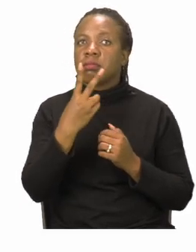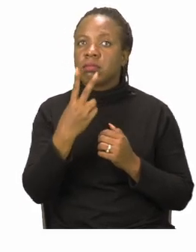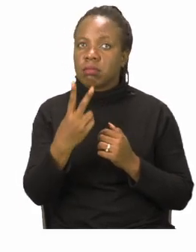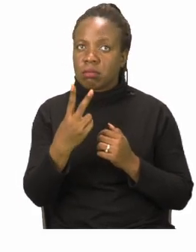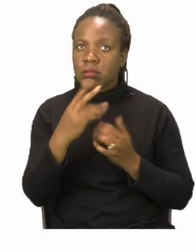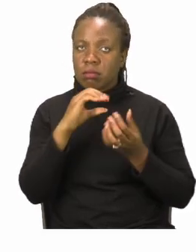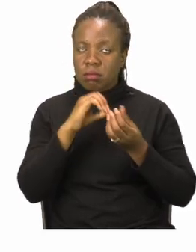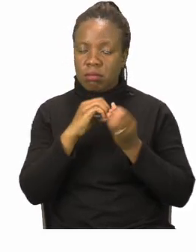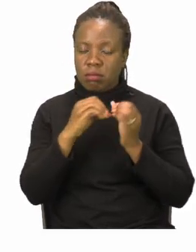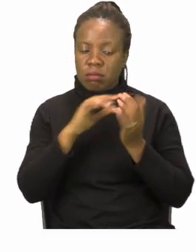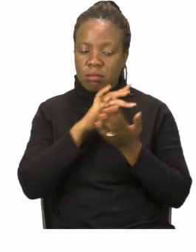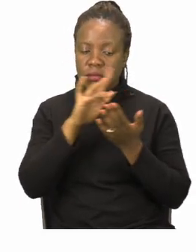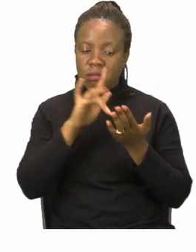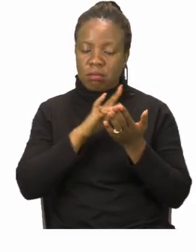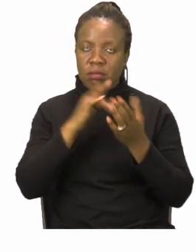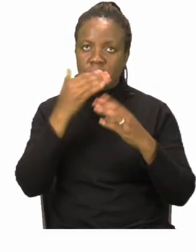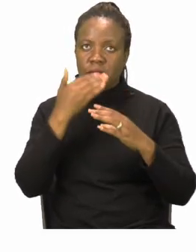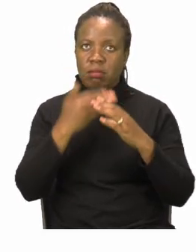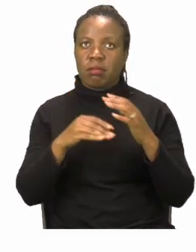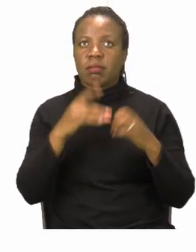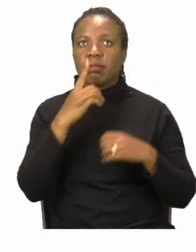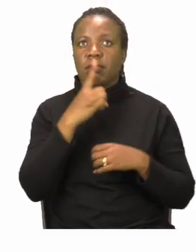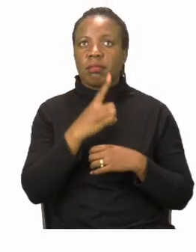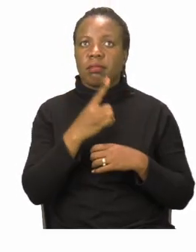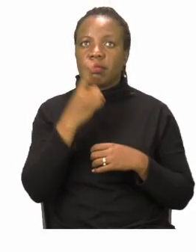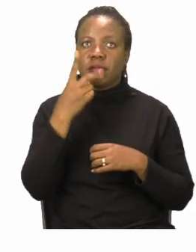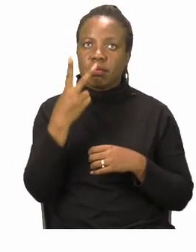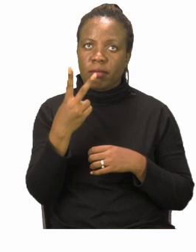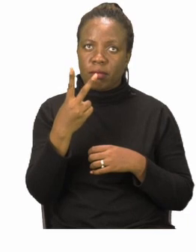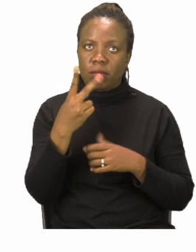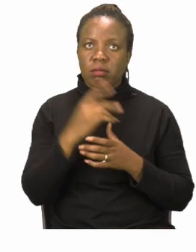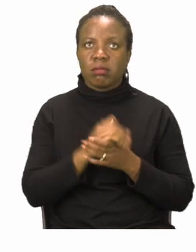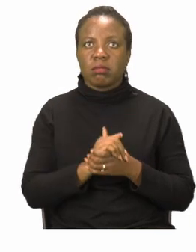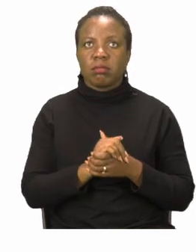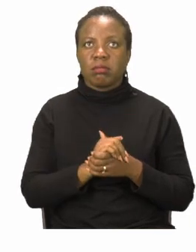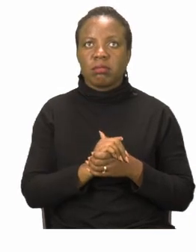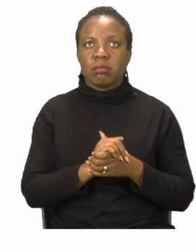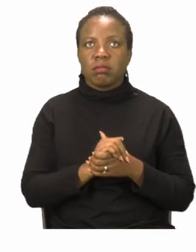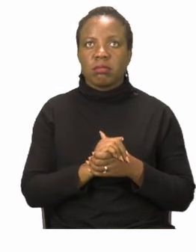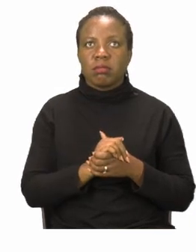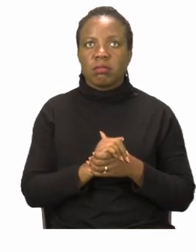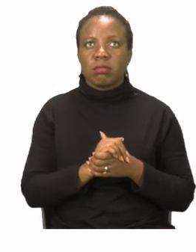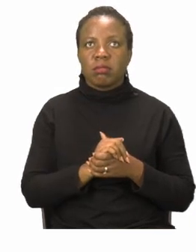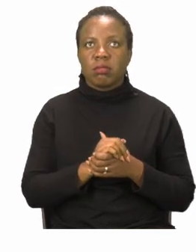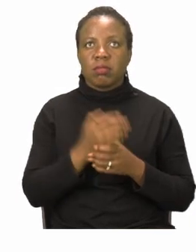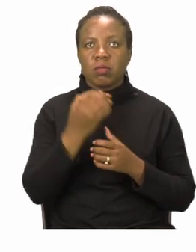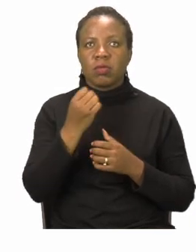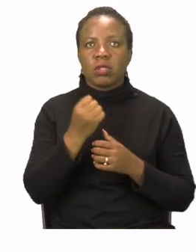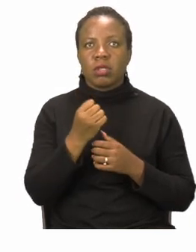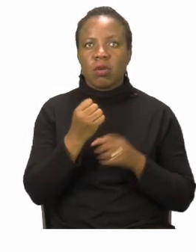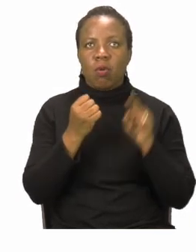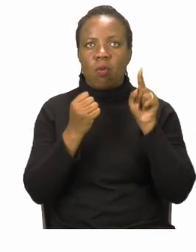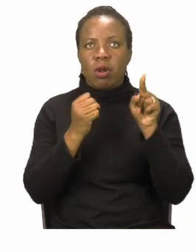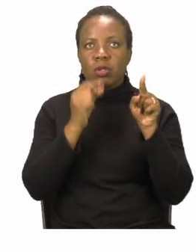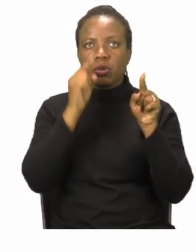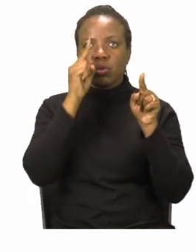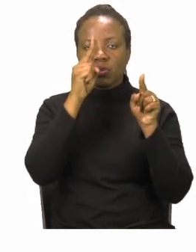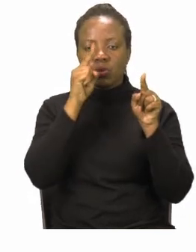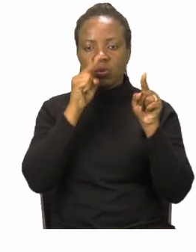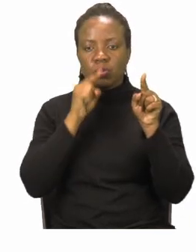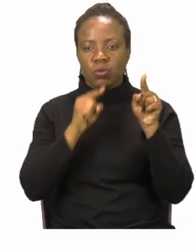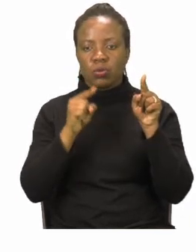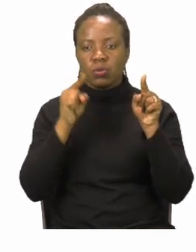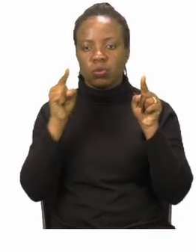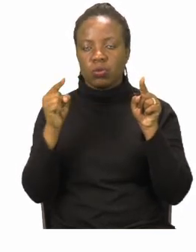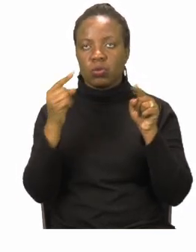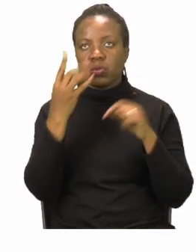12. Now you will see there are 4 blocks around the